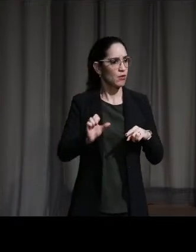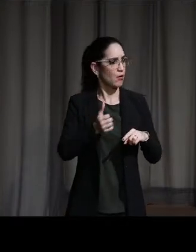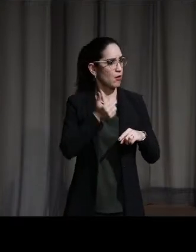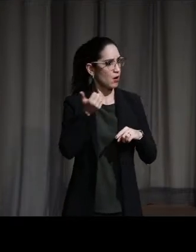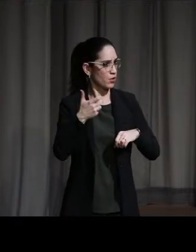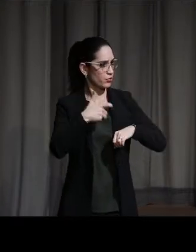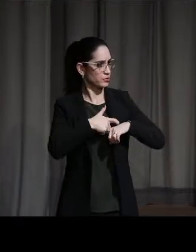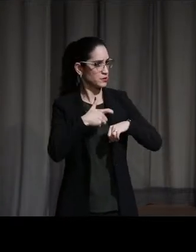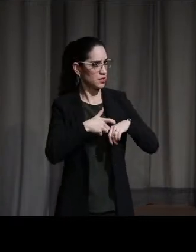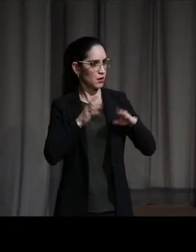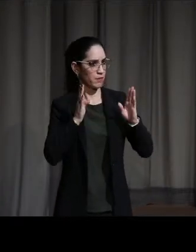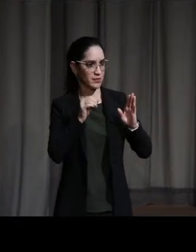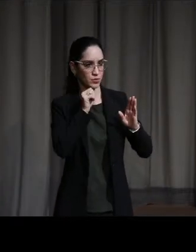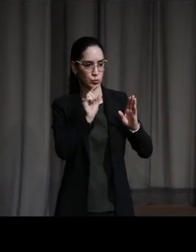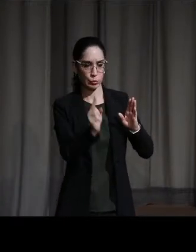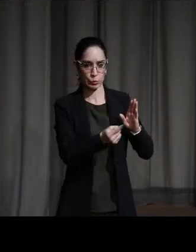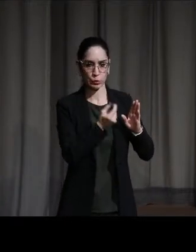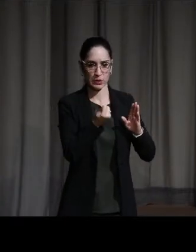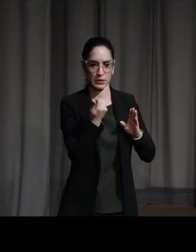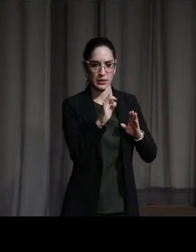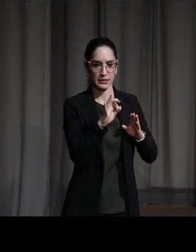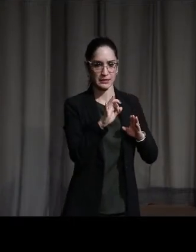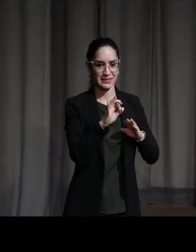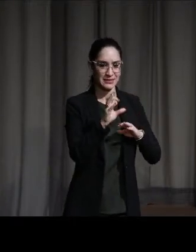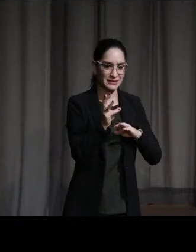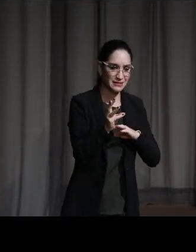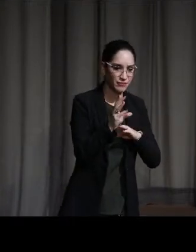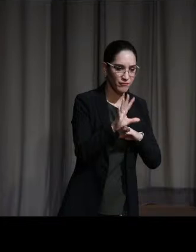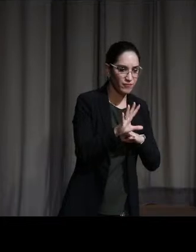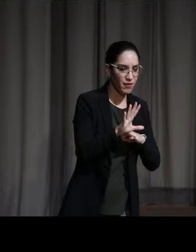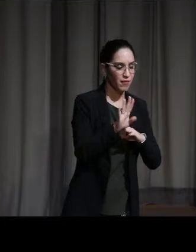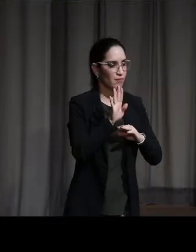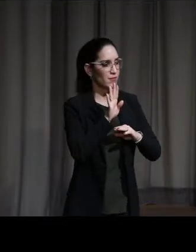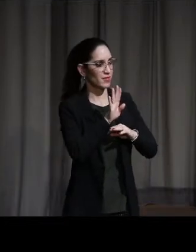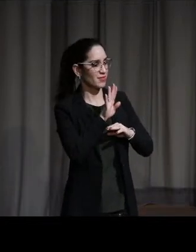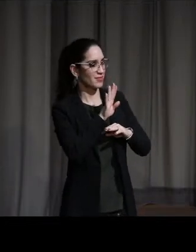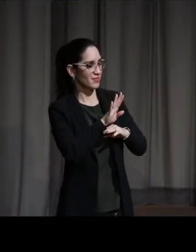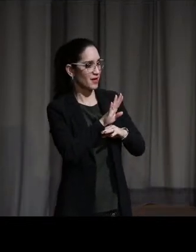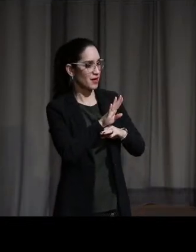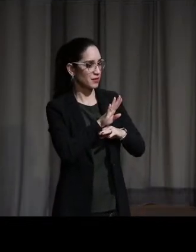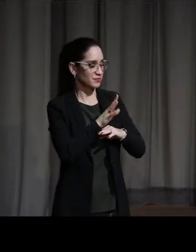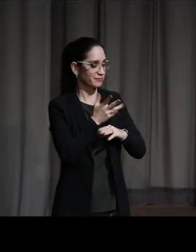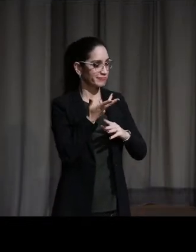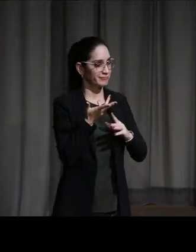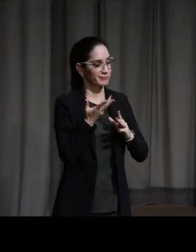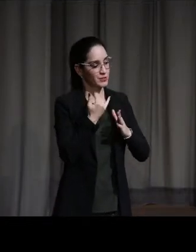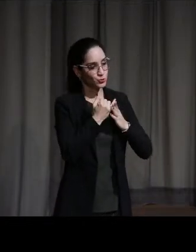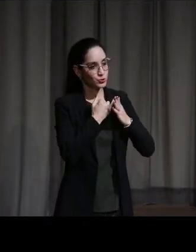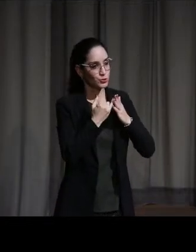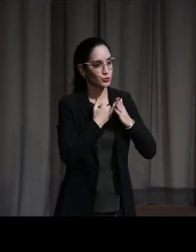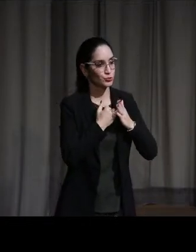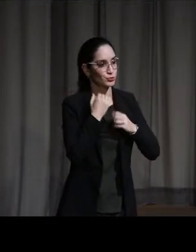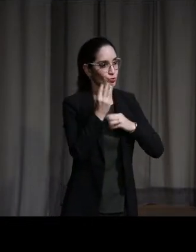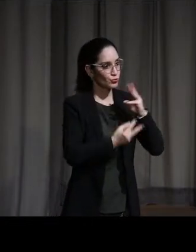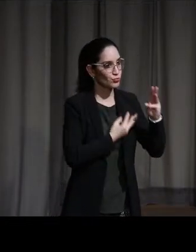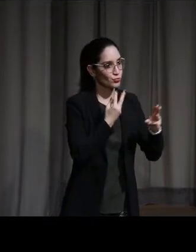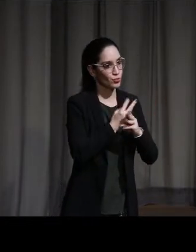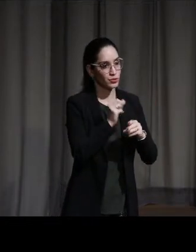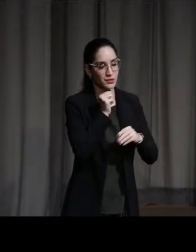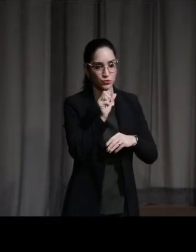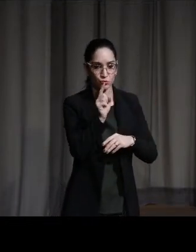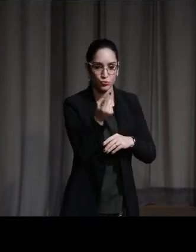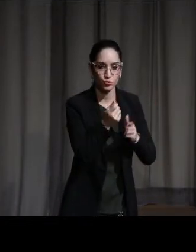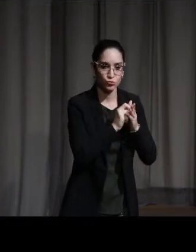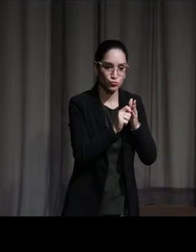in that kind of history, but of an artistic fold that, and an artistic world that includes not just visual artists but writers and critics.